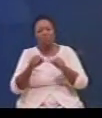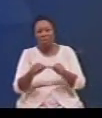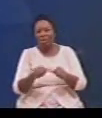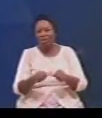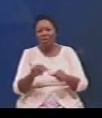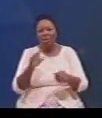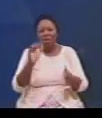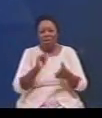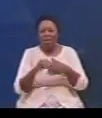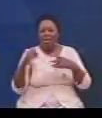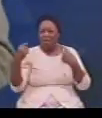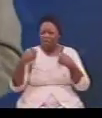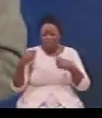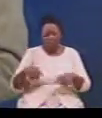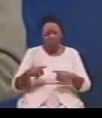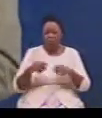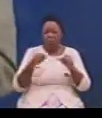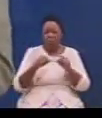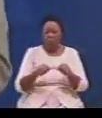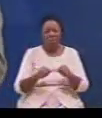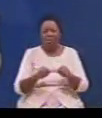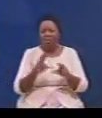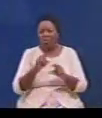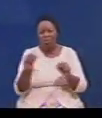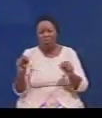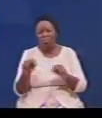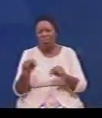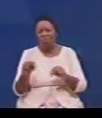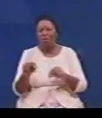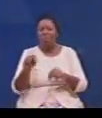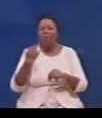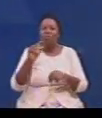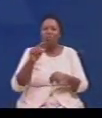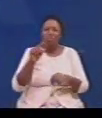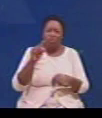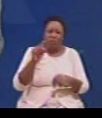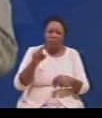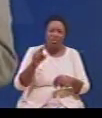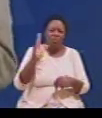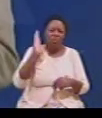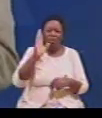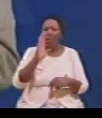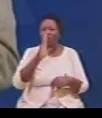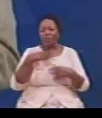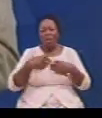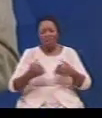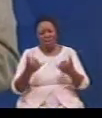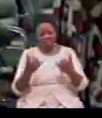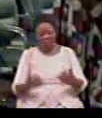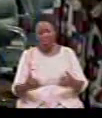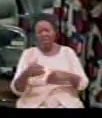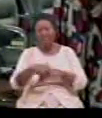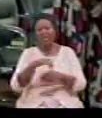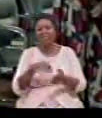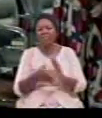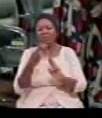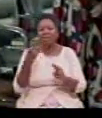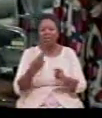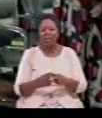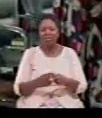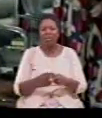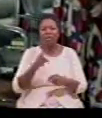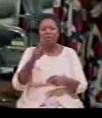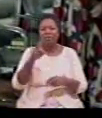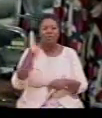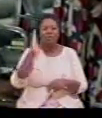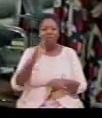That pain to continue. You will be healed tonight. You